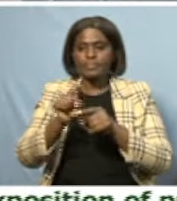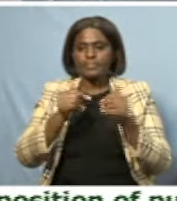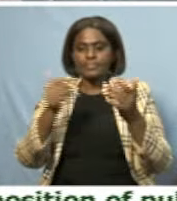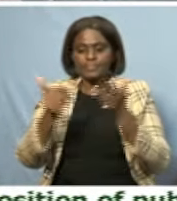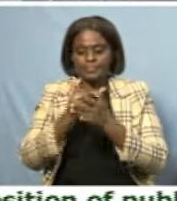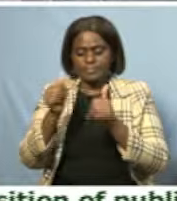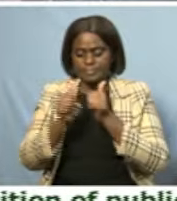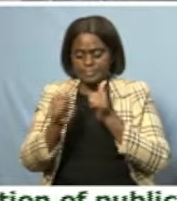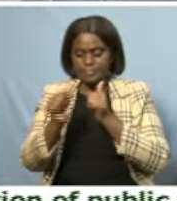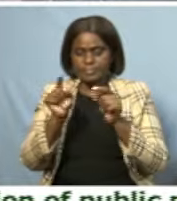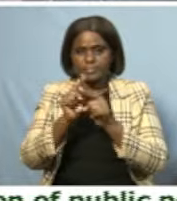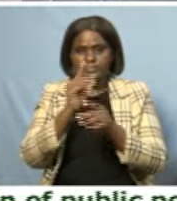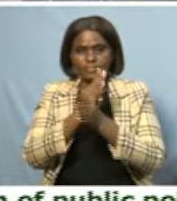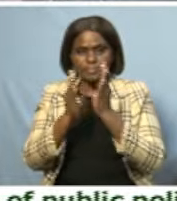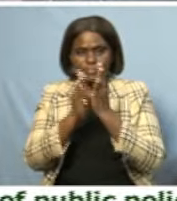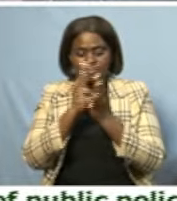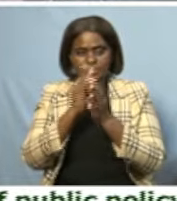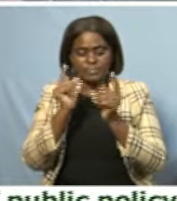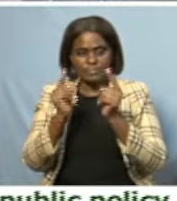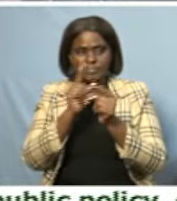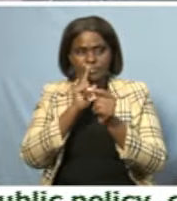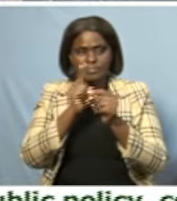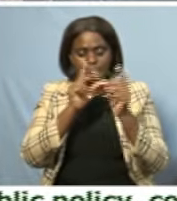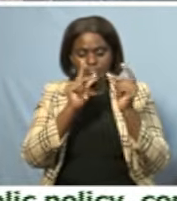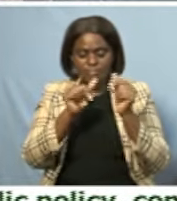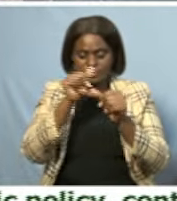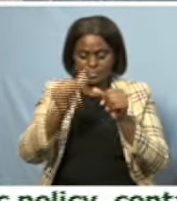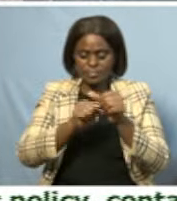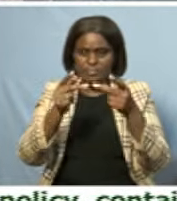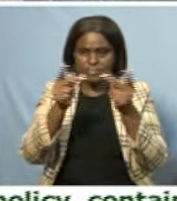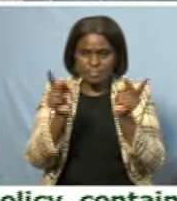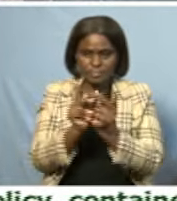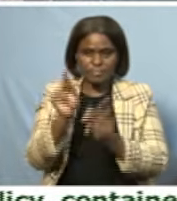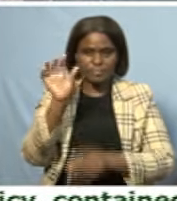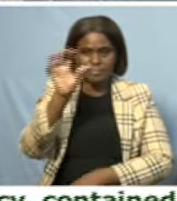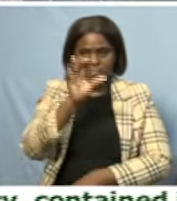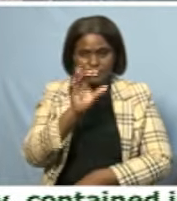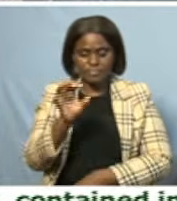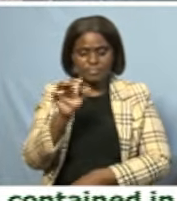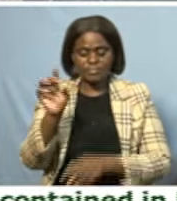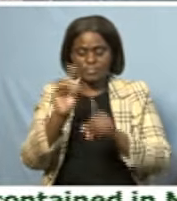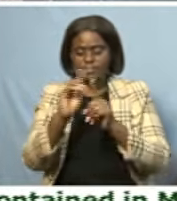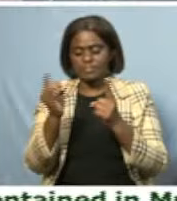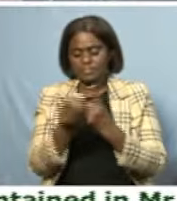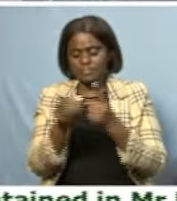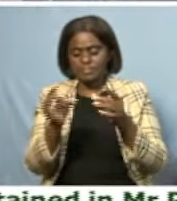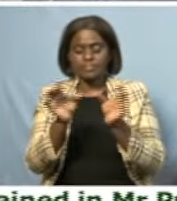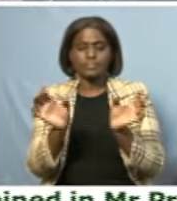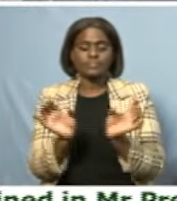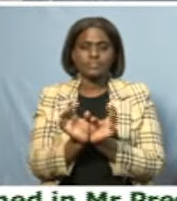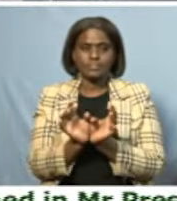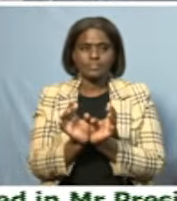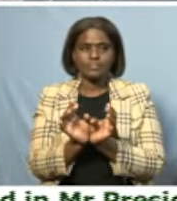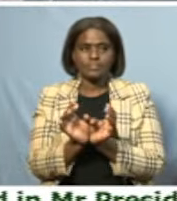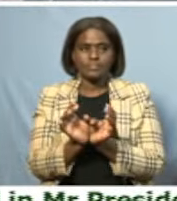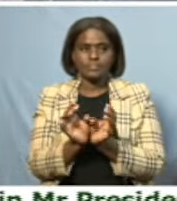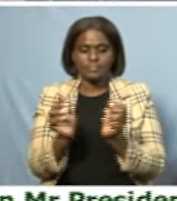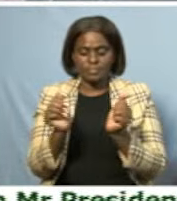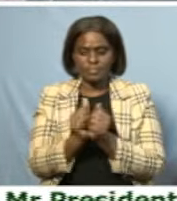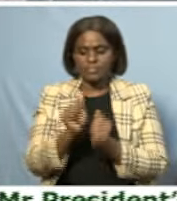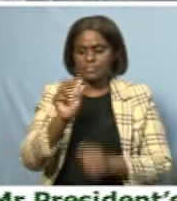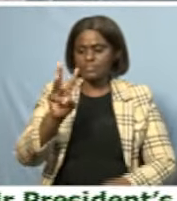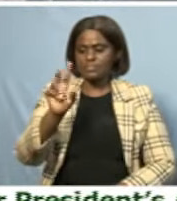administration, infrastructure is reaching every province, district, constituency, and